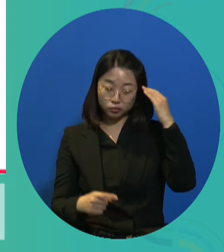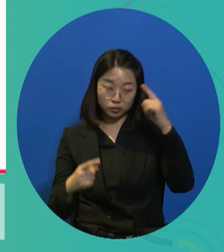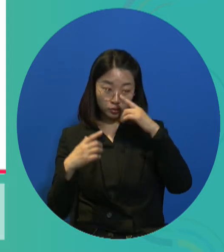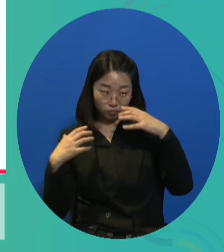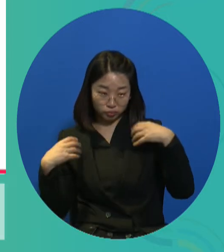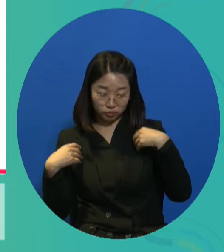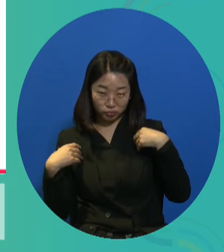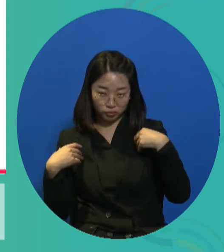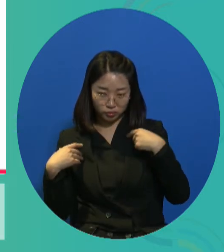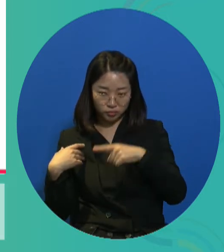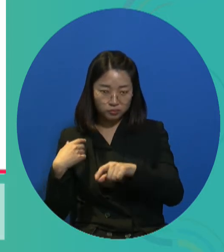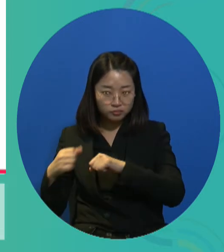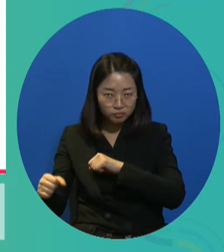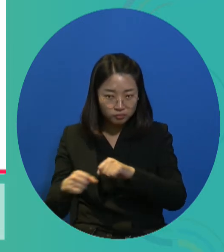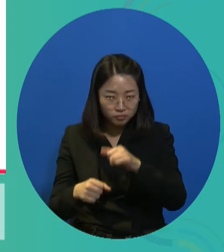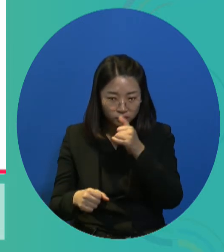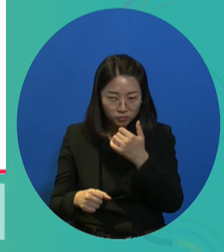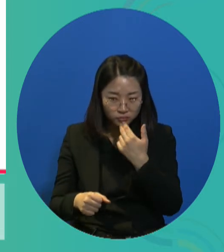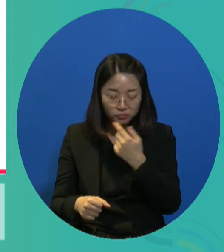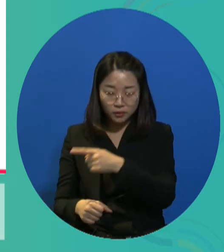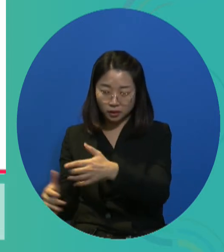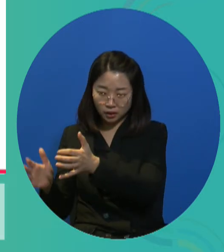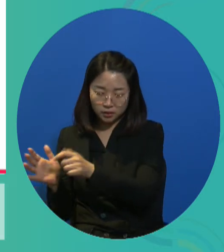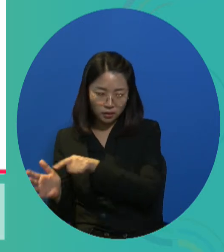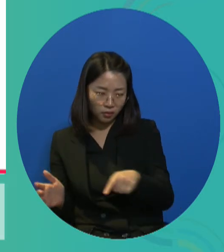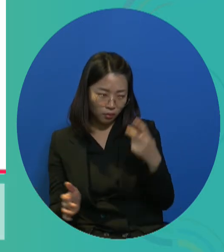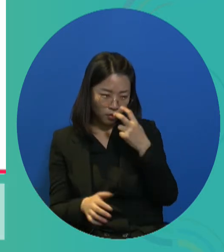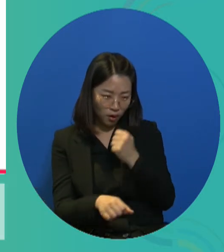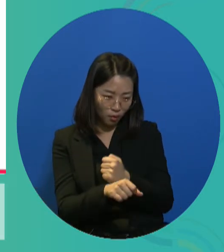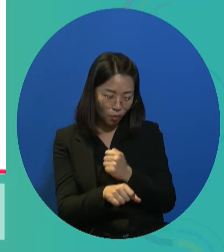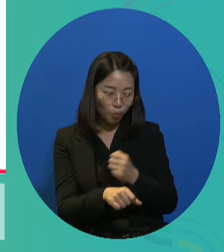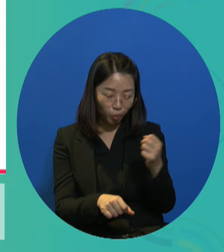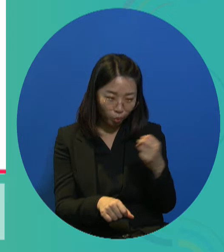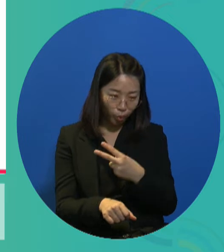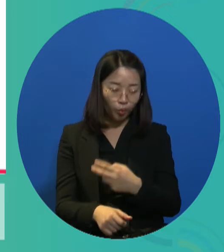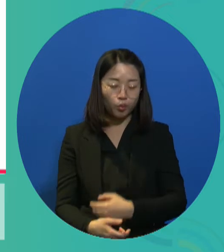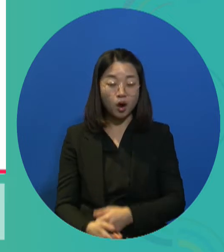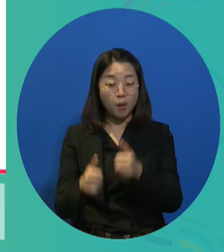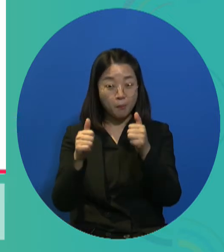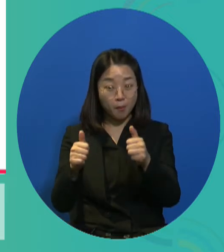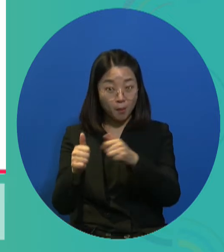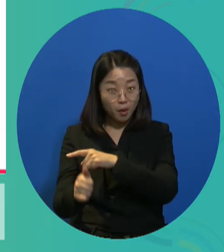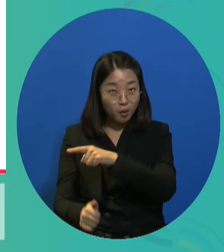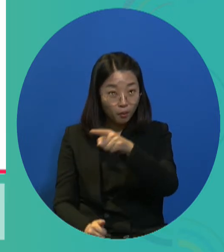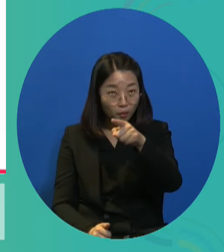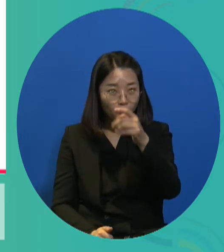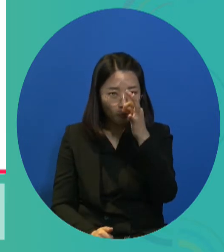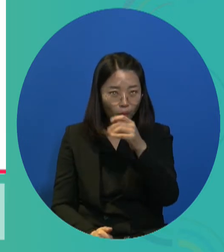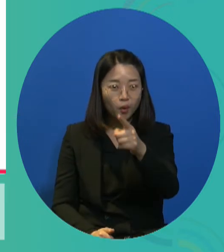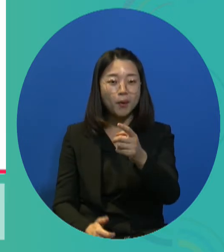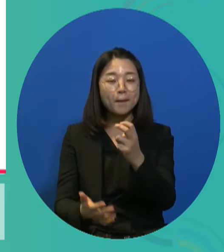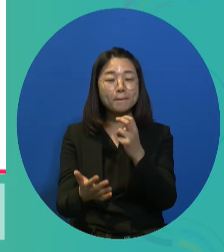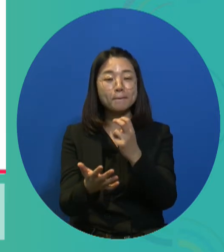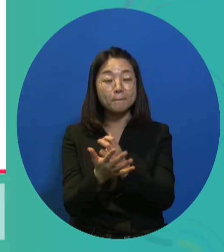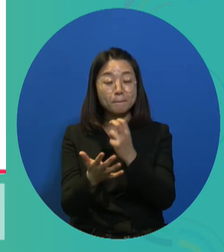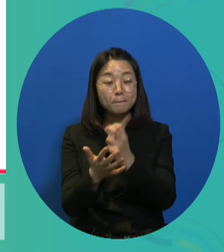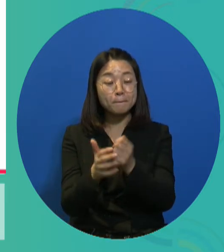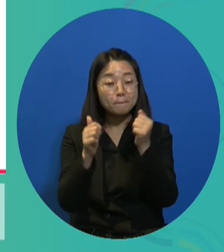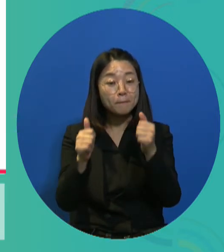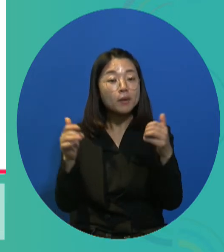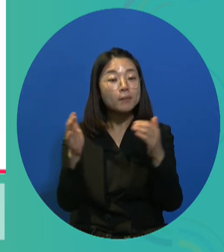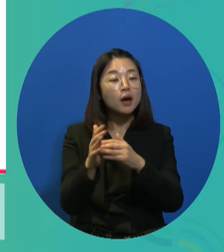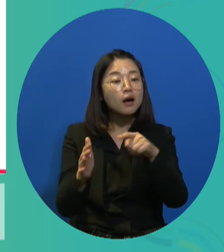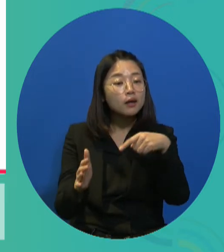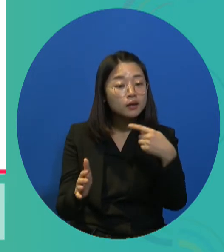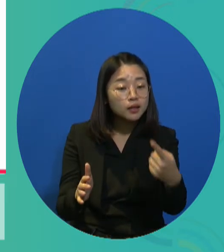changes. And also disability rights movement groups and NGOs can continue to monitor